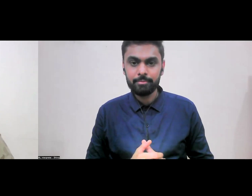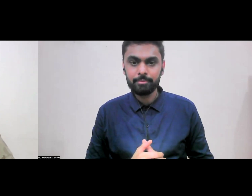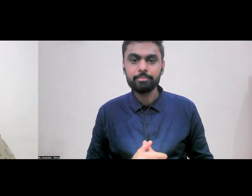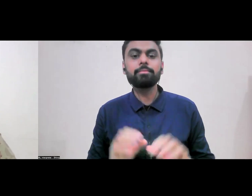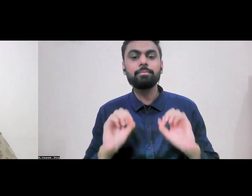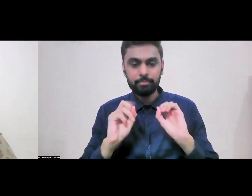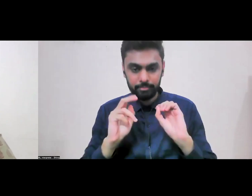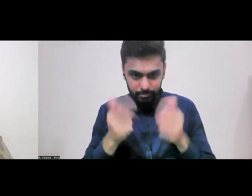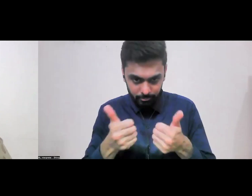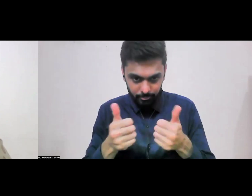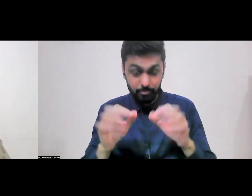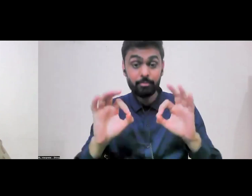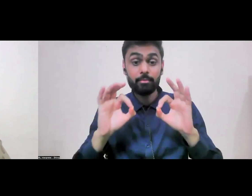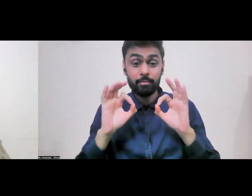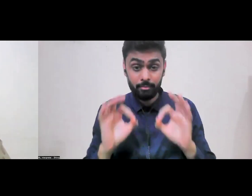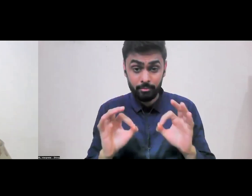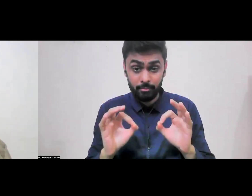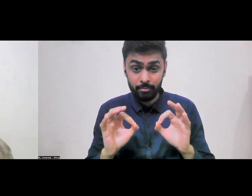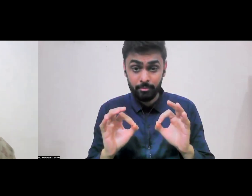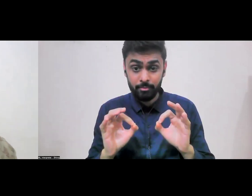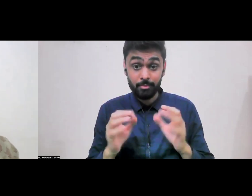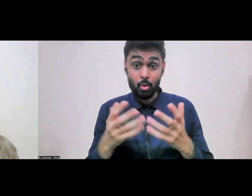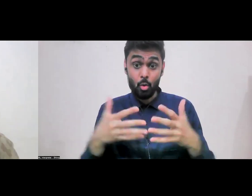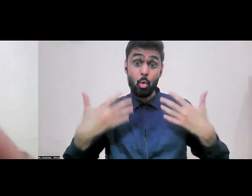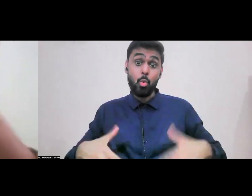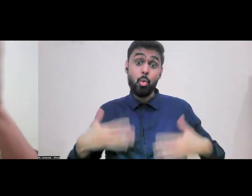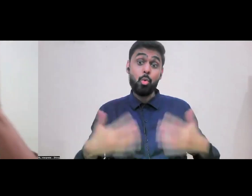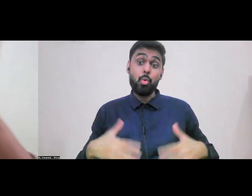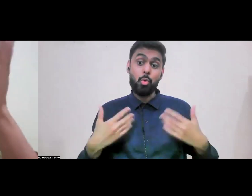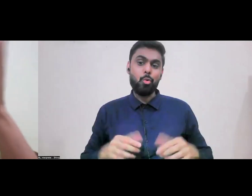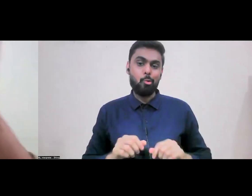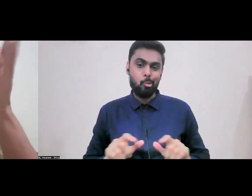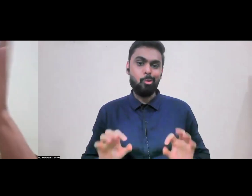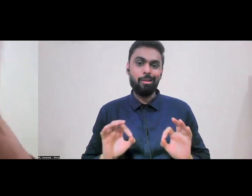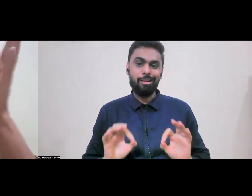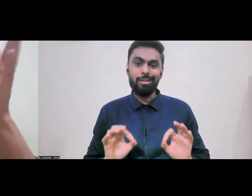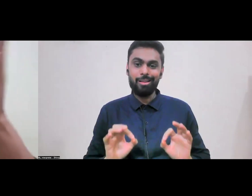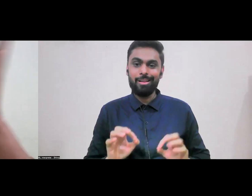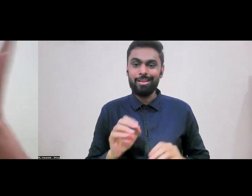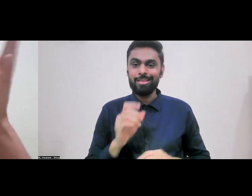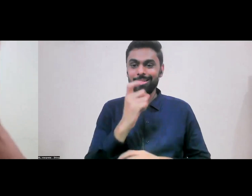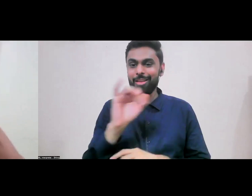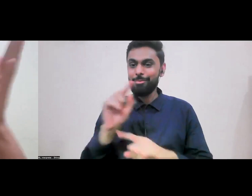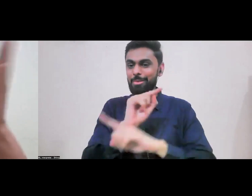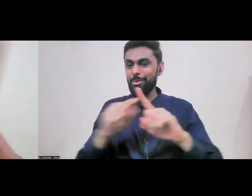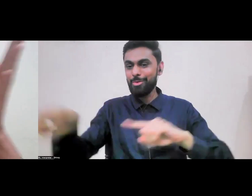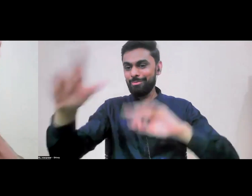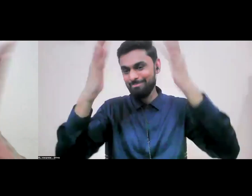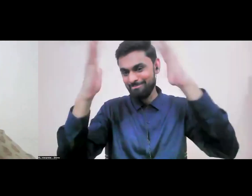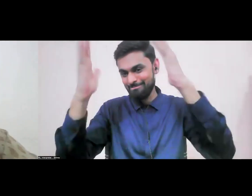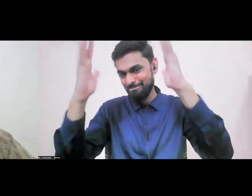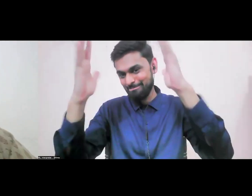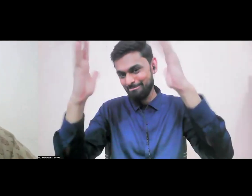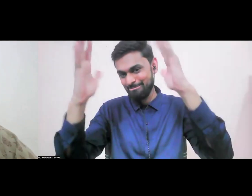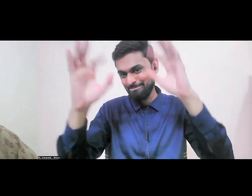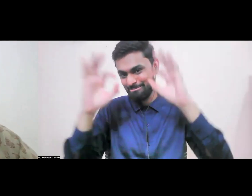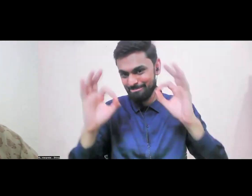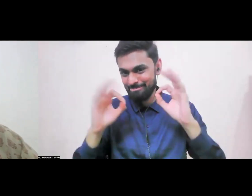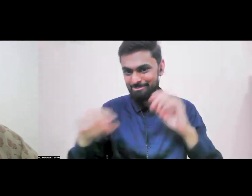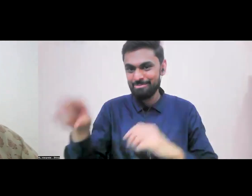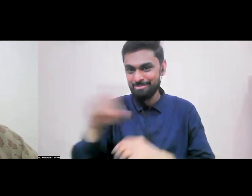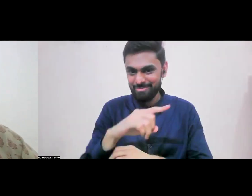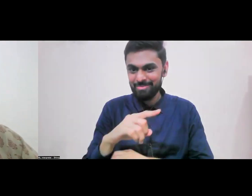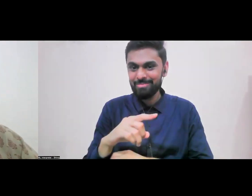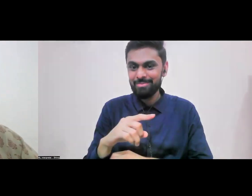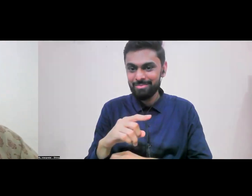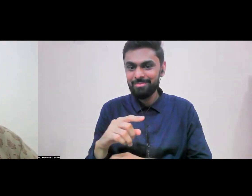Yes. So how cool is this? 76% say yes. So big round of applause to all of us. No is 2%